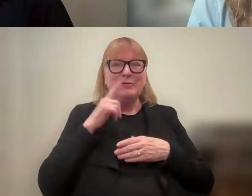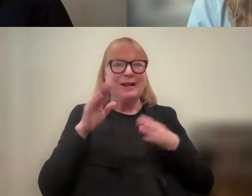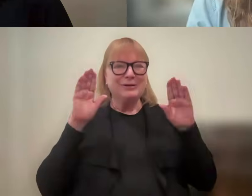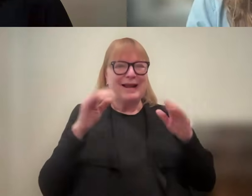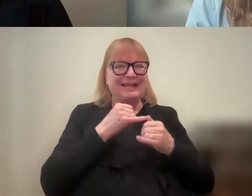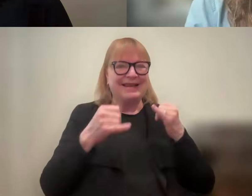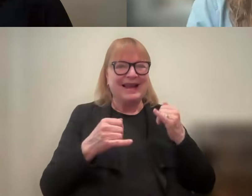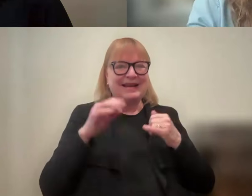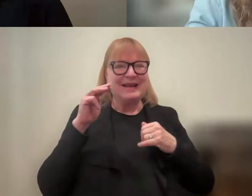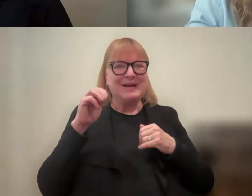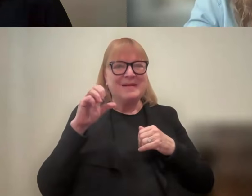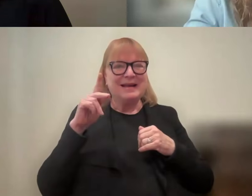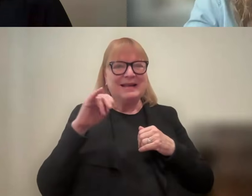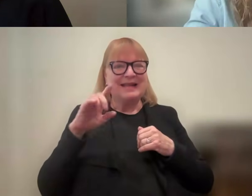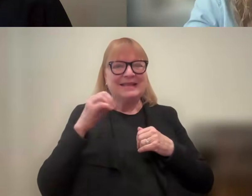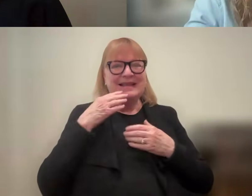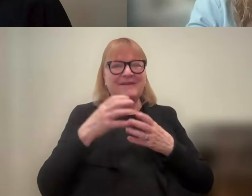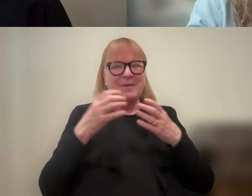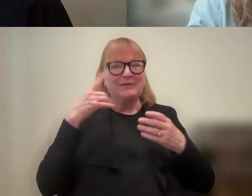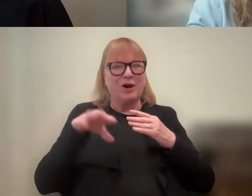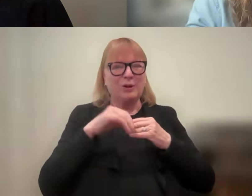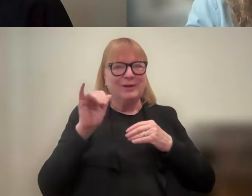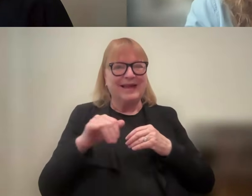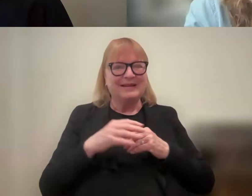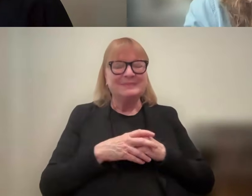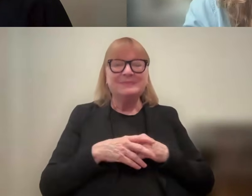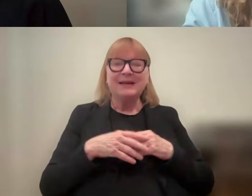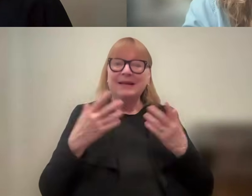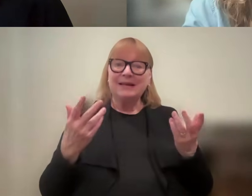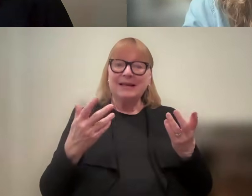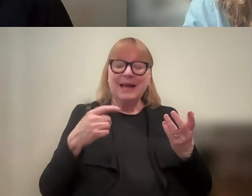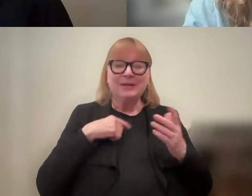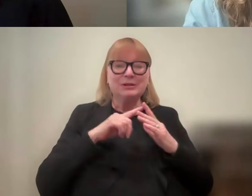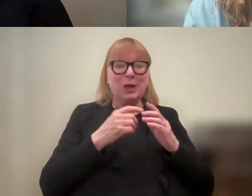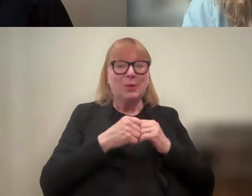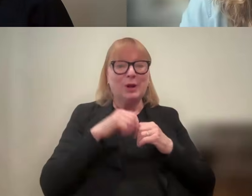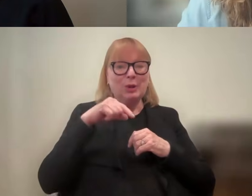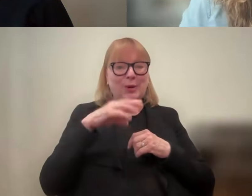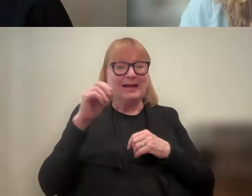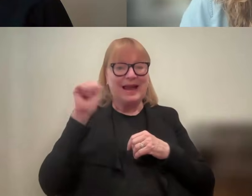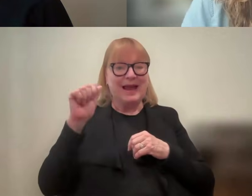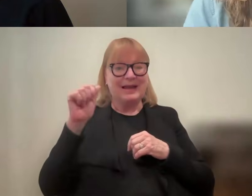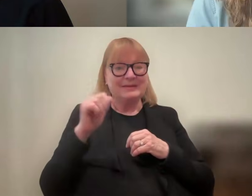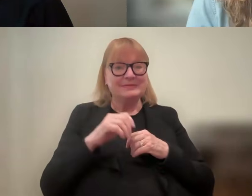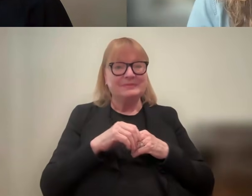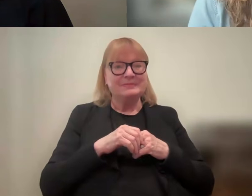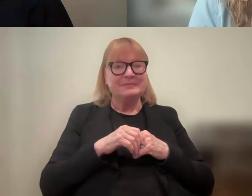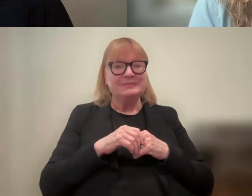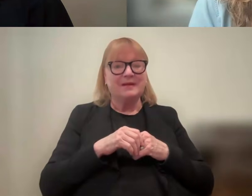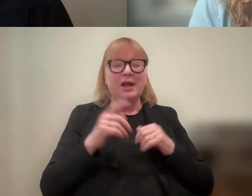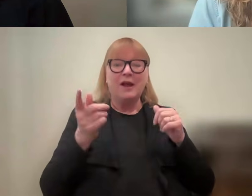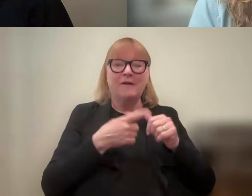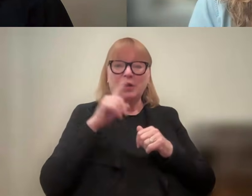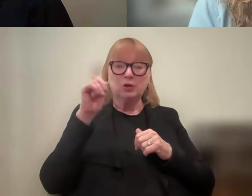at the end, Mackenzie, so thanks so much for including that. So I'm going to start with the Q&A. So our